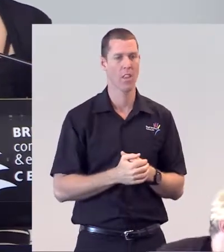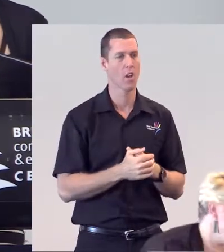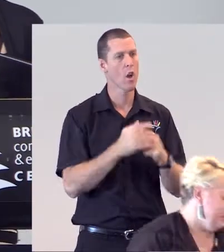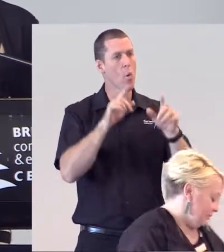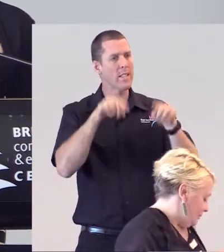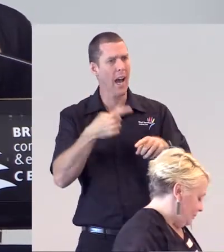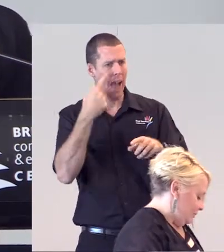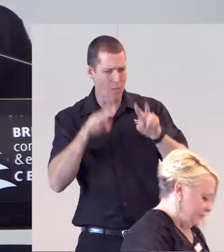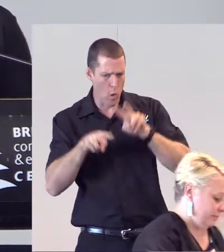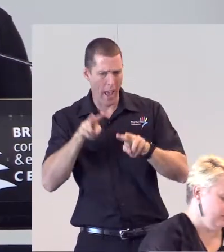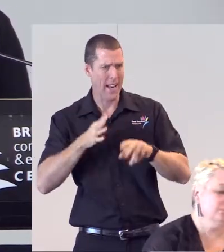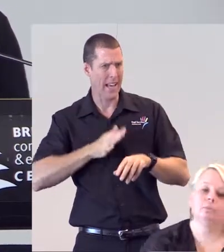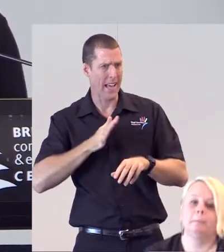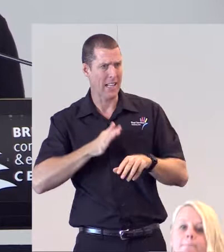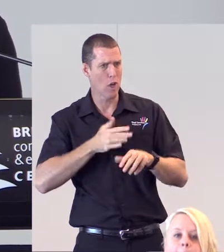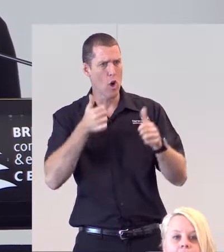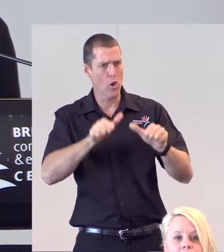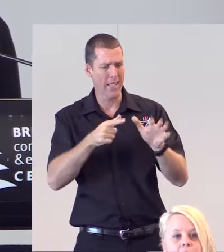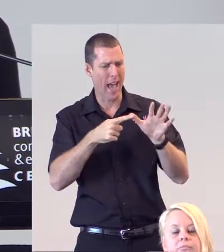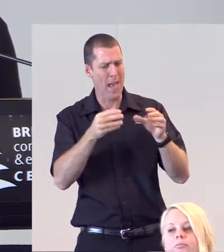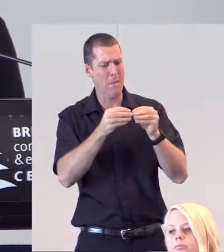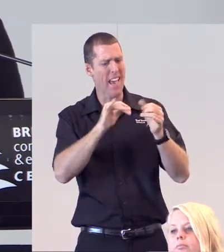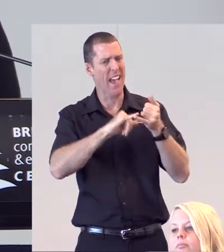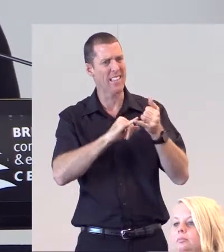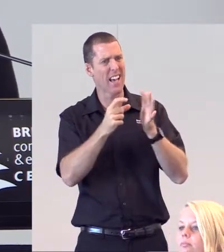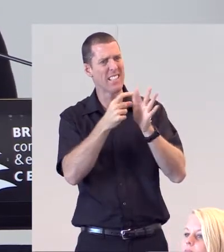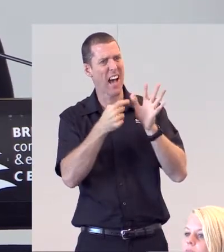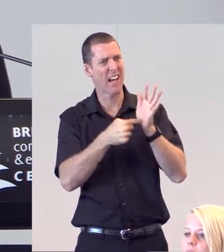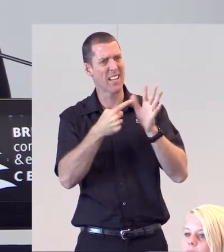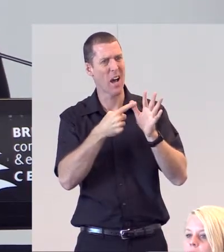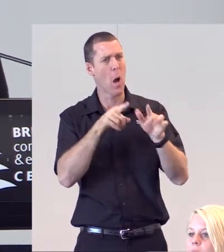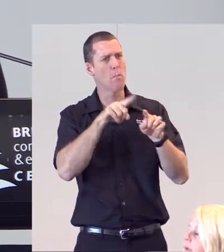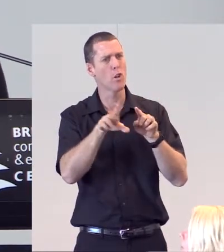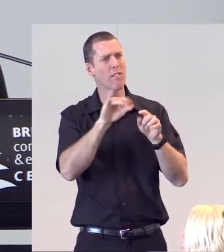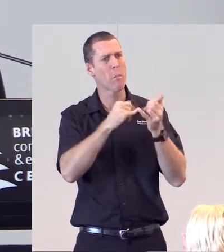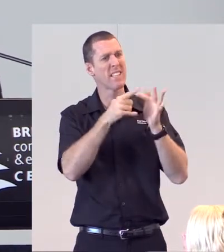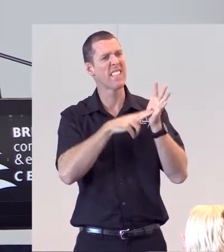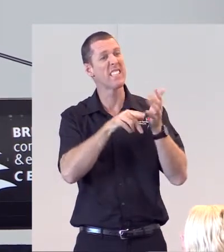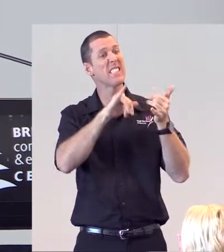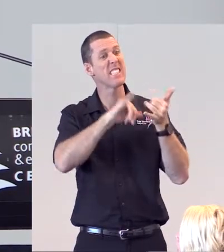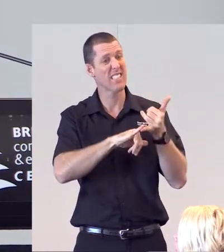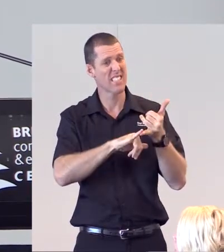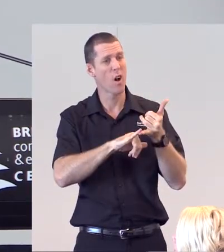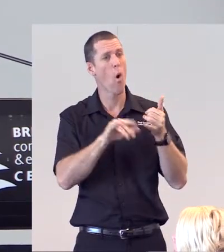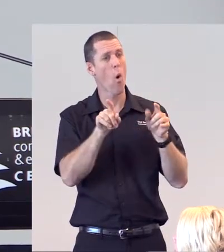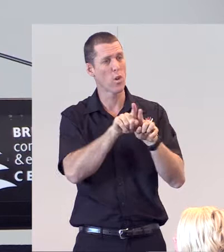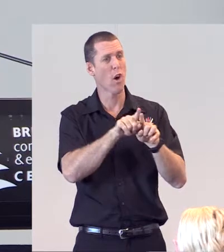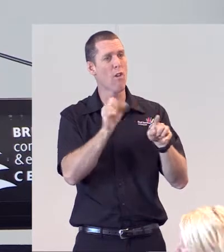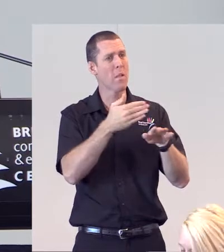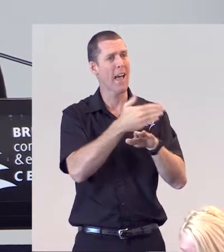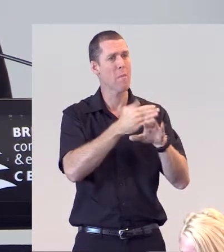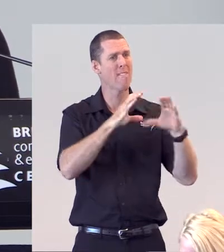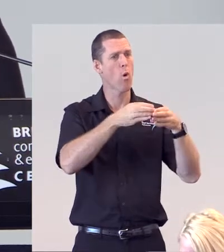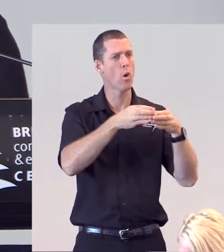started looking at these, and they're using ABS data, so mainly from the census and mainly from labour force